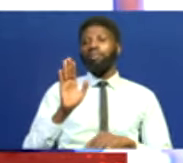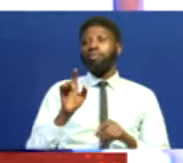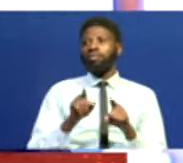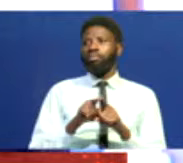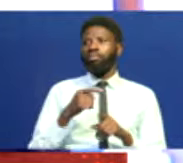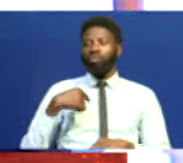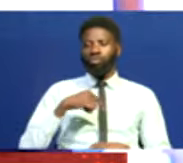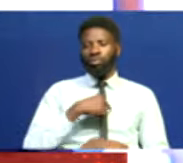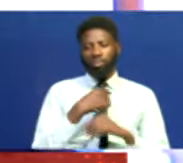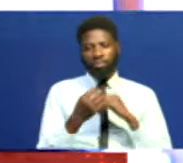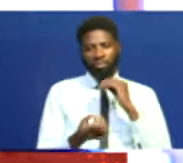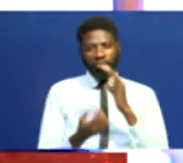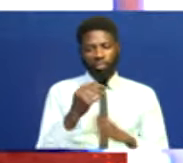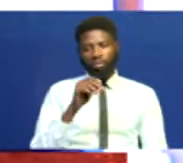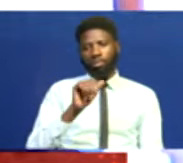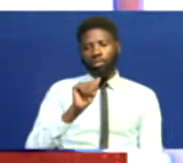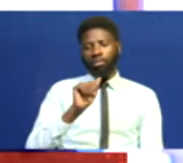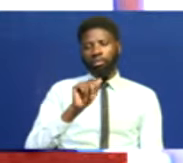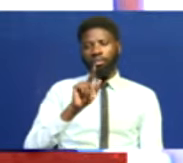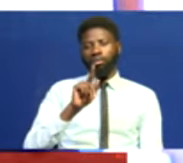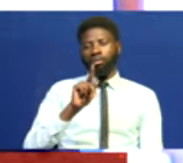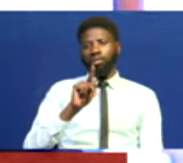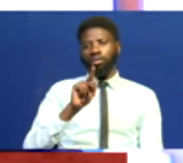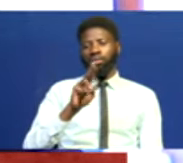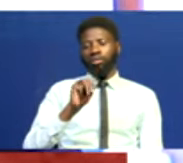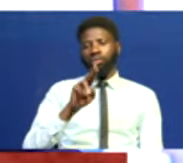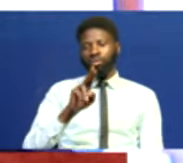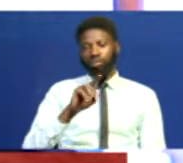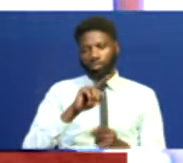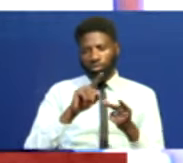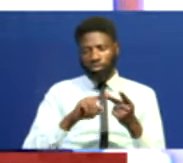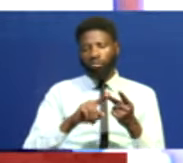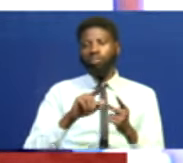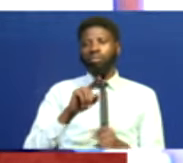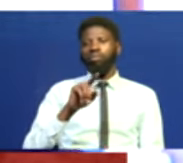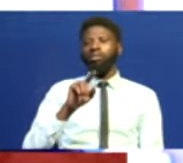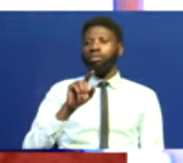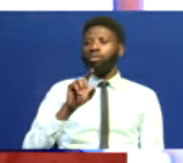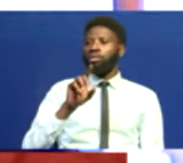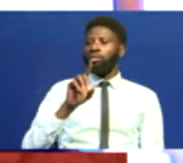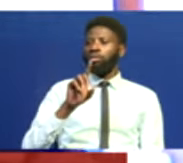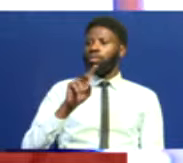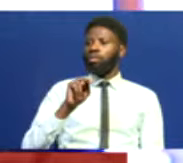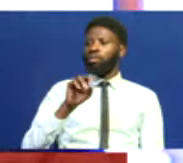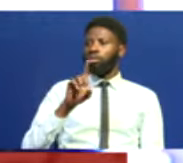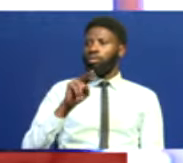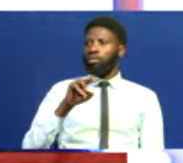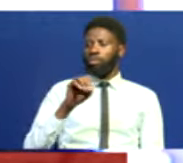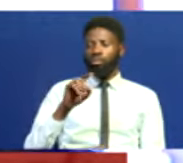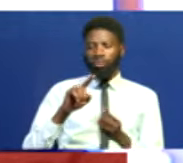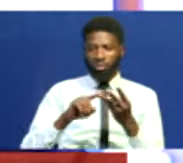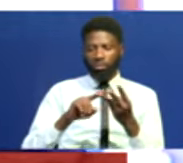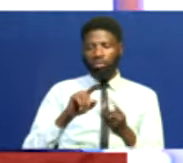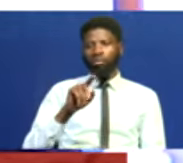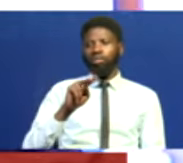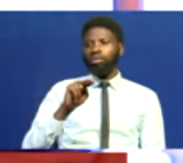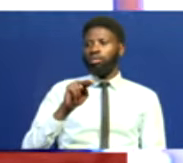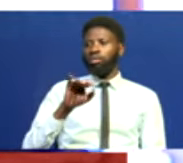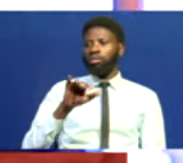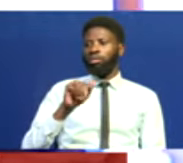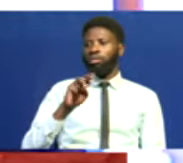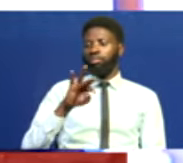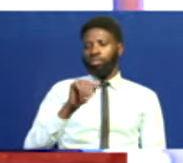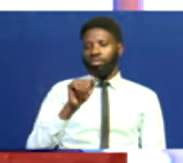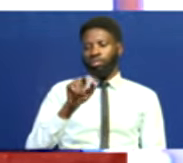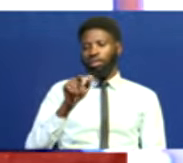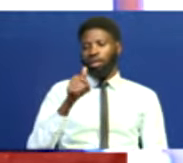ya Kisumu, Unkulahu, Ndogo Ndogo, Nyambura. Those are all in the chakacha genre. So we